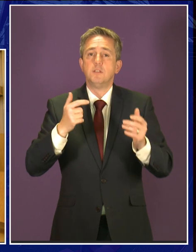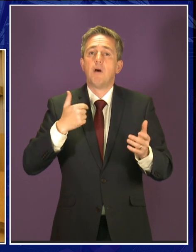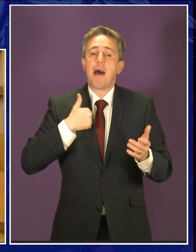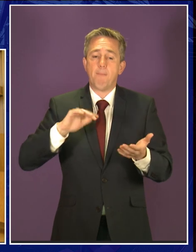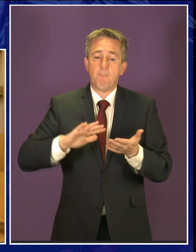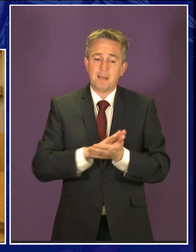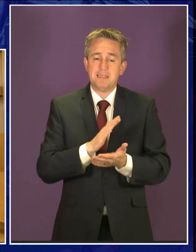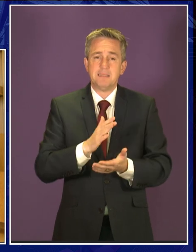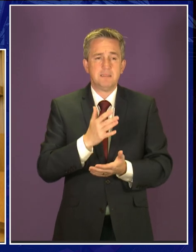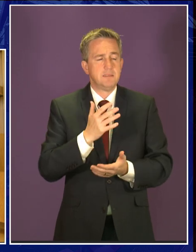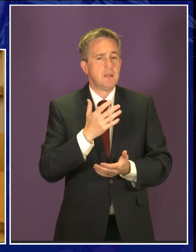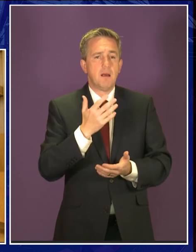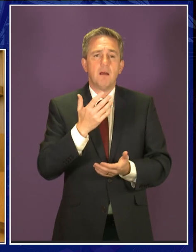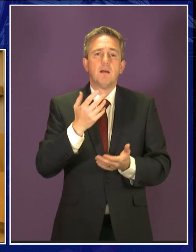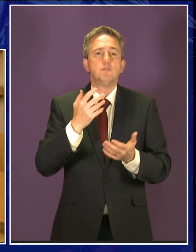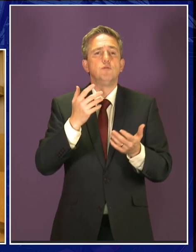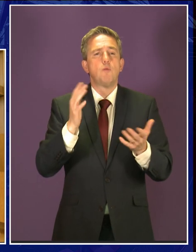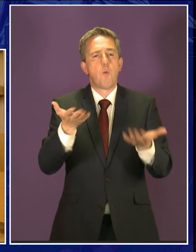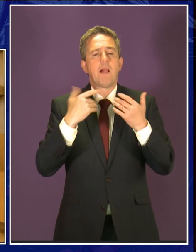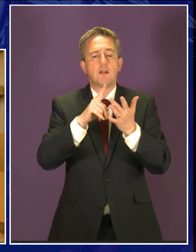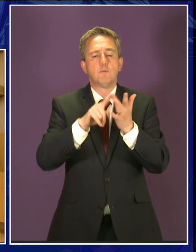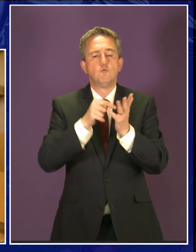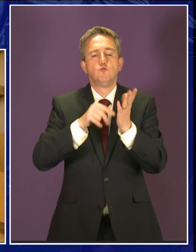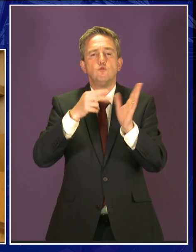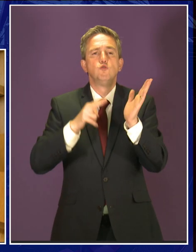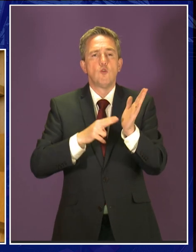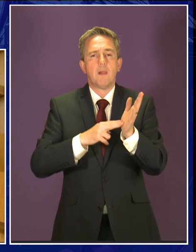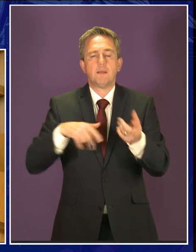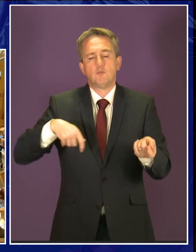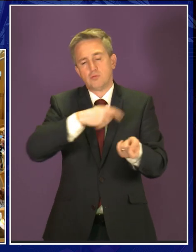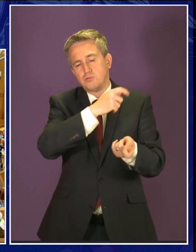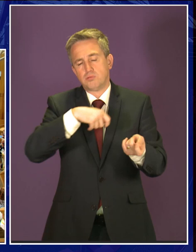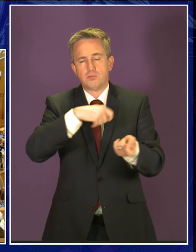pleasure. I'm actually asking for your applause for Julian Herman, who's going to do a performance.